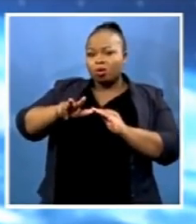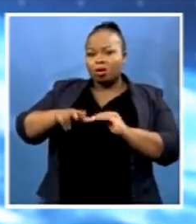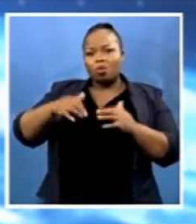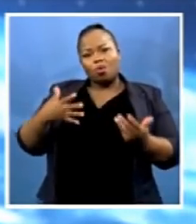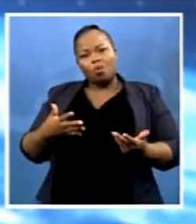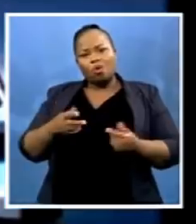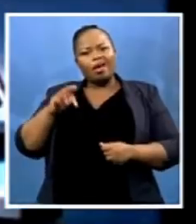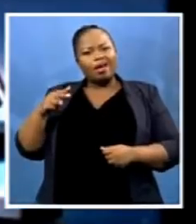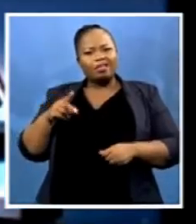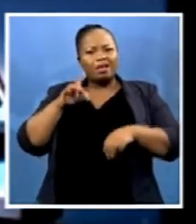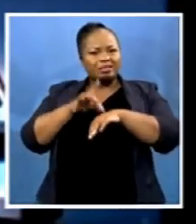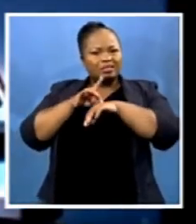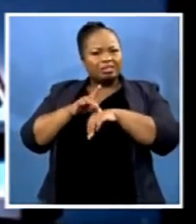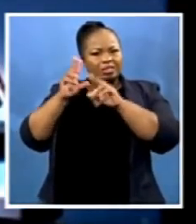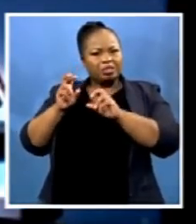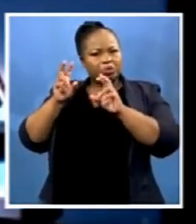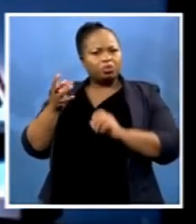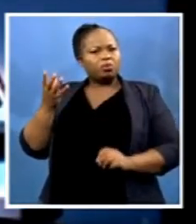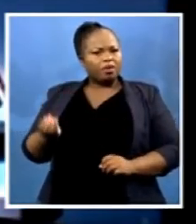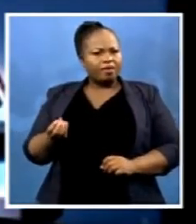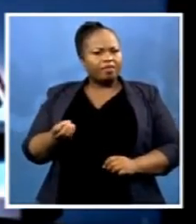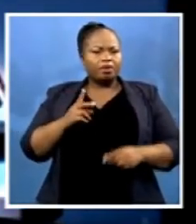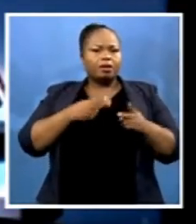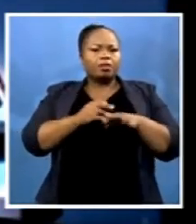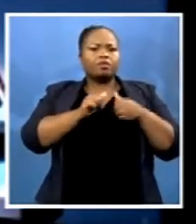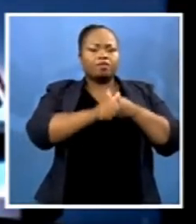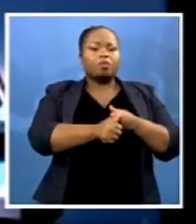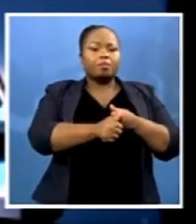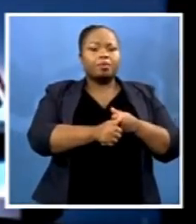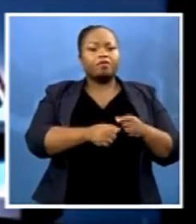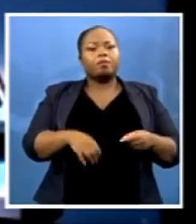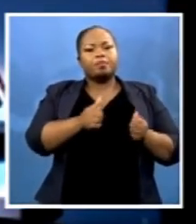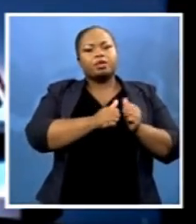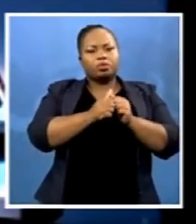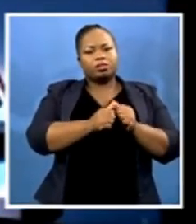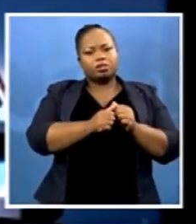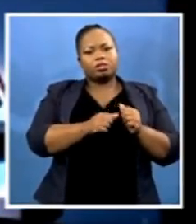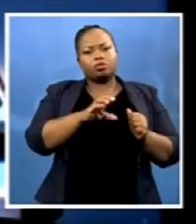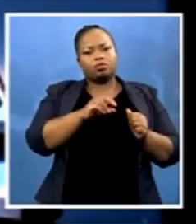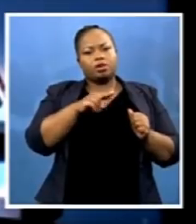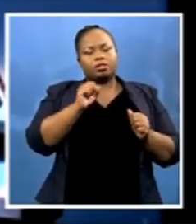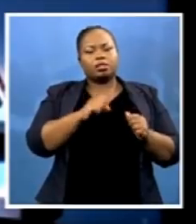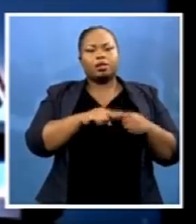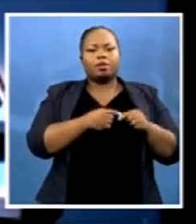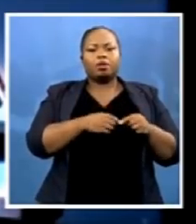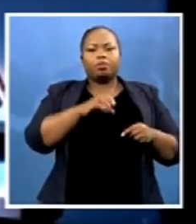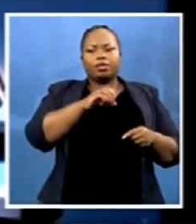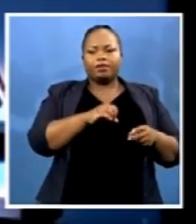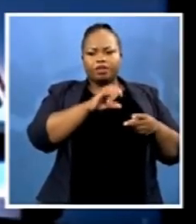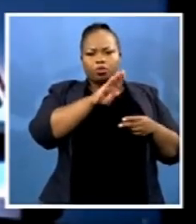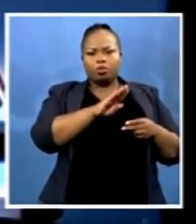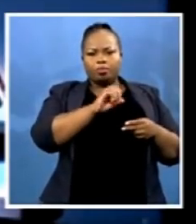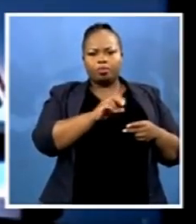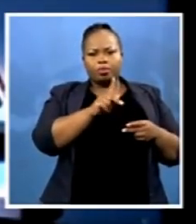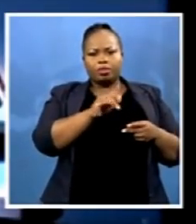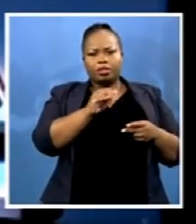there's also a follow-up from the Associated Press regarding Burkina Faso. They say that there are reports of increased cases